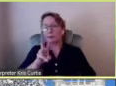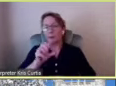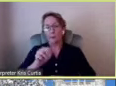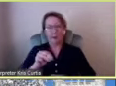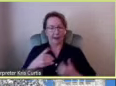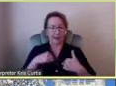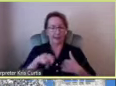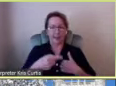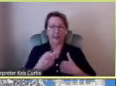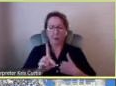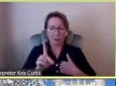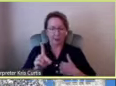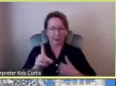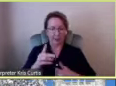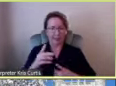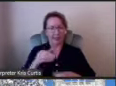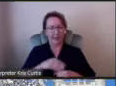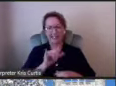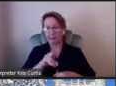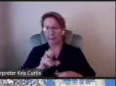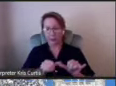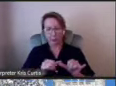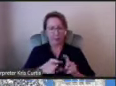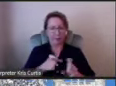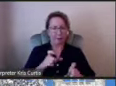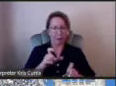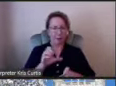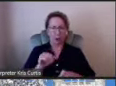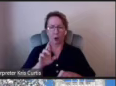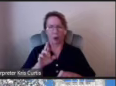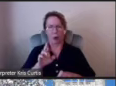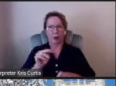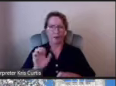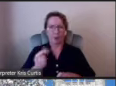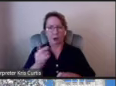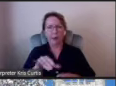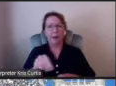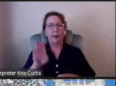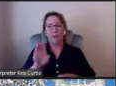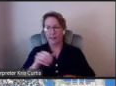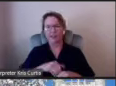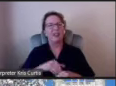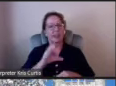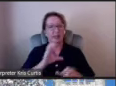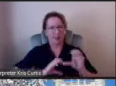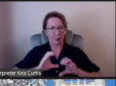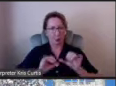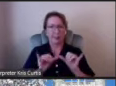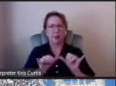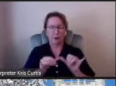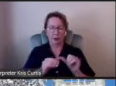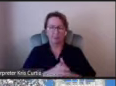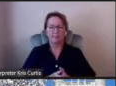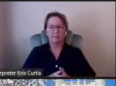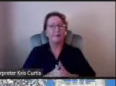degrees in civil engineering and engineering from Carnegie Mellon University and a BS in chemical engineering at IIT Madras.